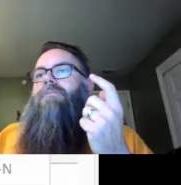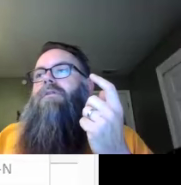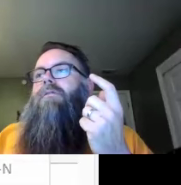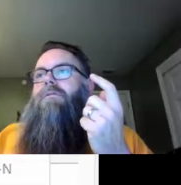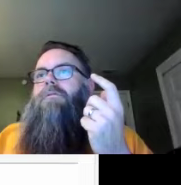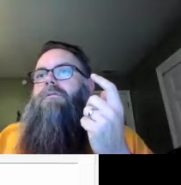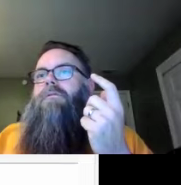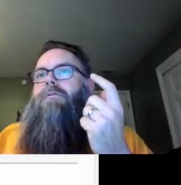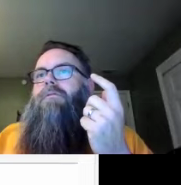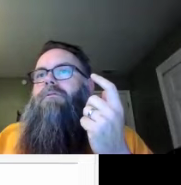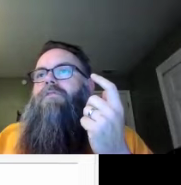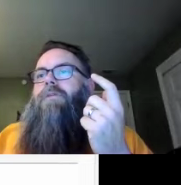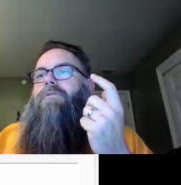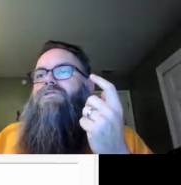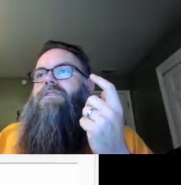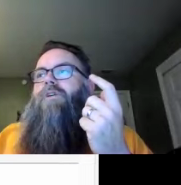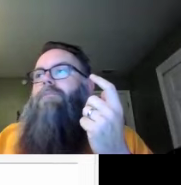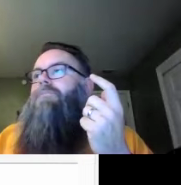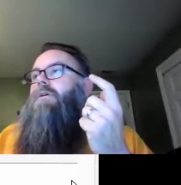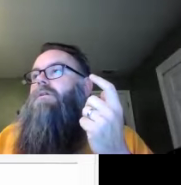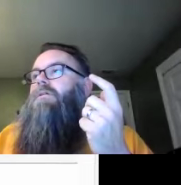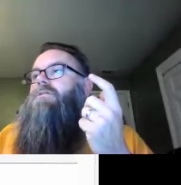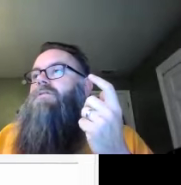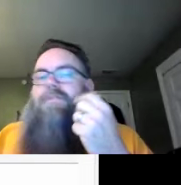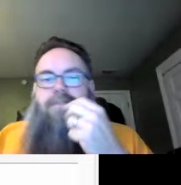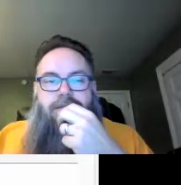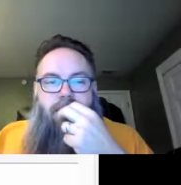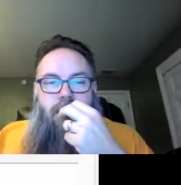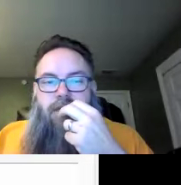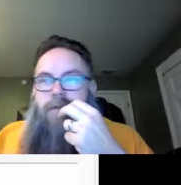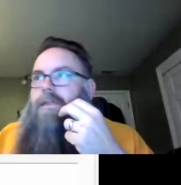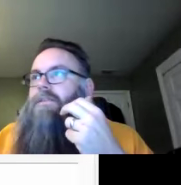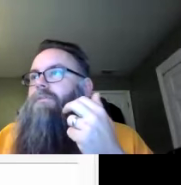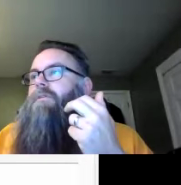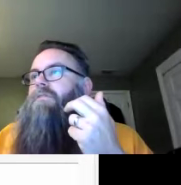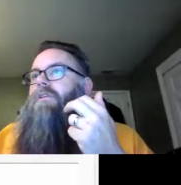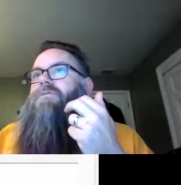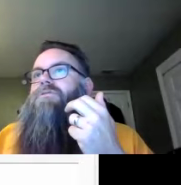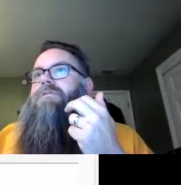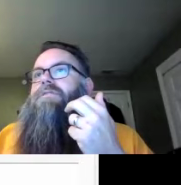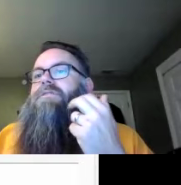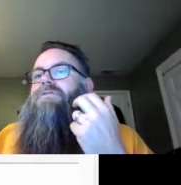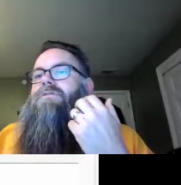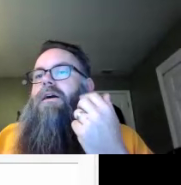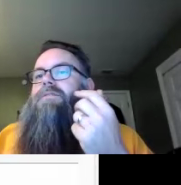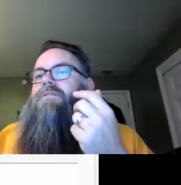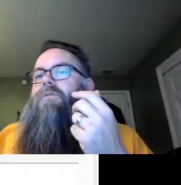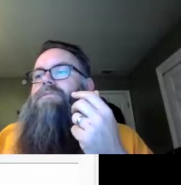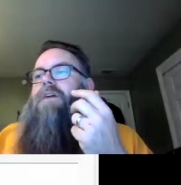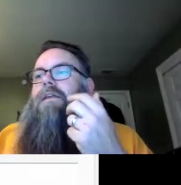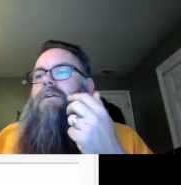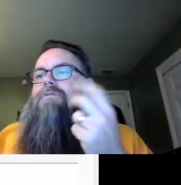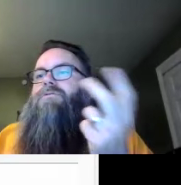Does that help at all for the May revision summary? So this is a document that the Department of Developmental Services, as you saw, has